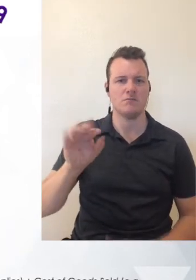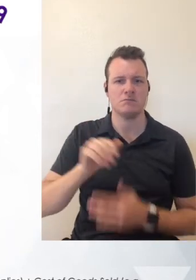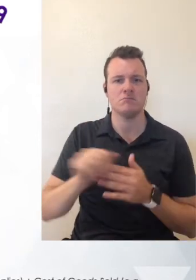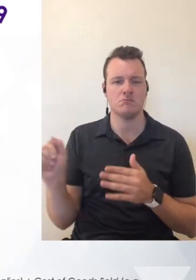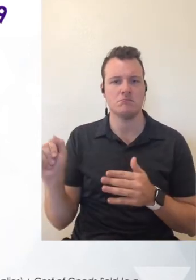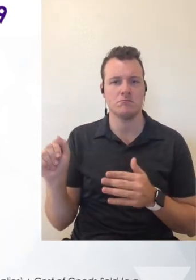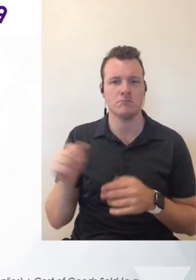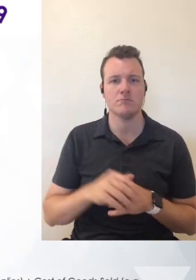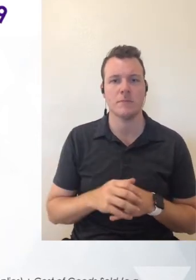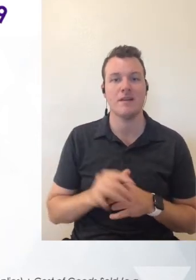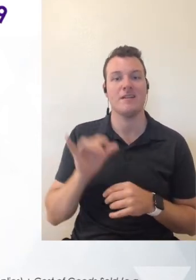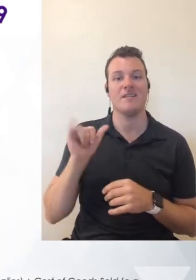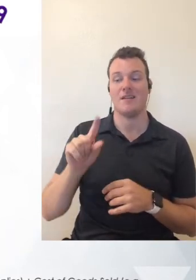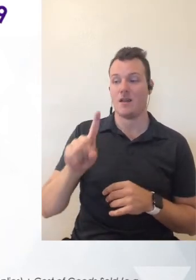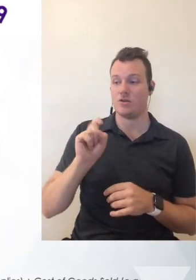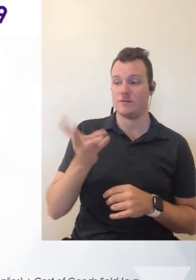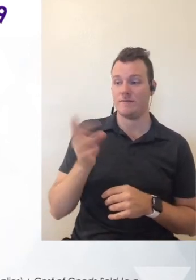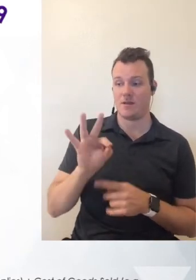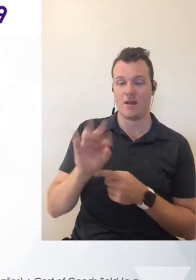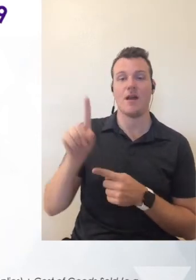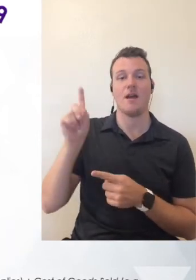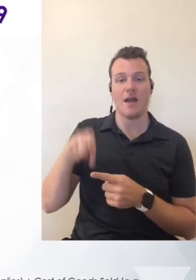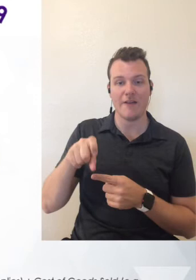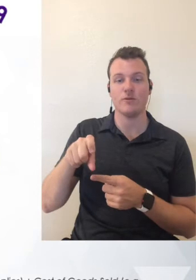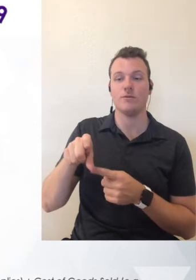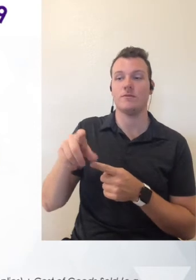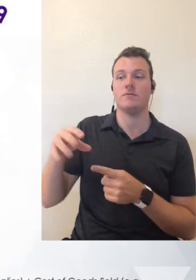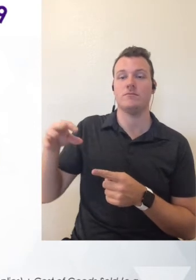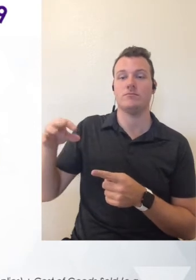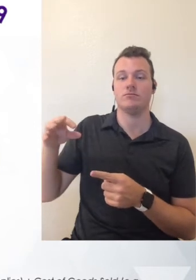$179. That's the money that I need to generate